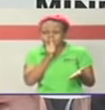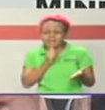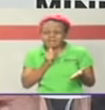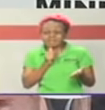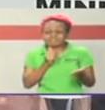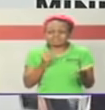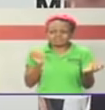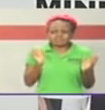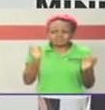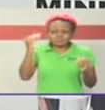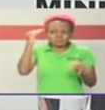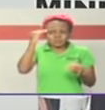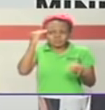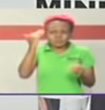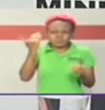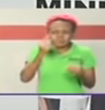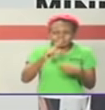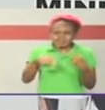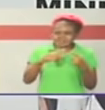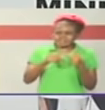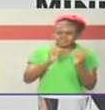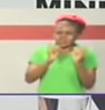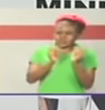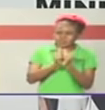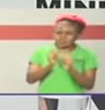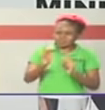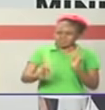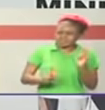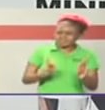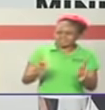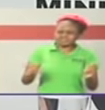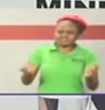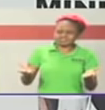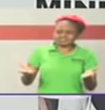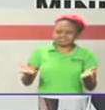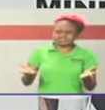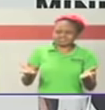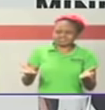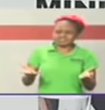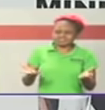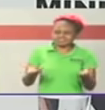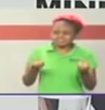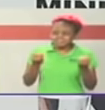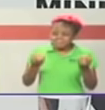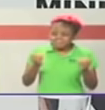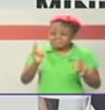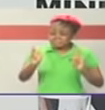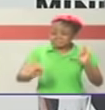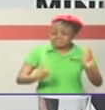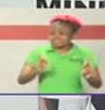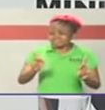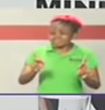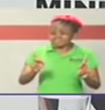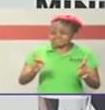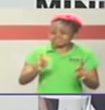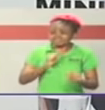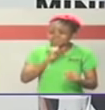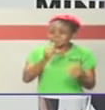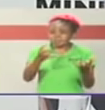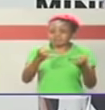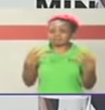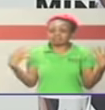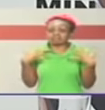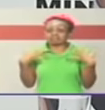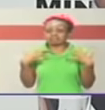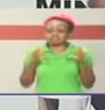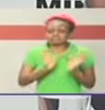Because when we talk to people and do our surveys, the bulk of people who seem to be vaccine hesitant